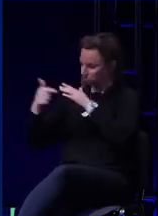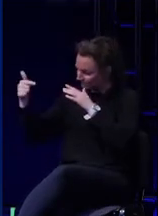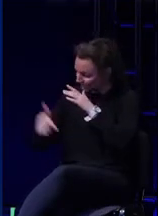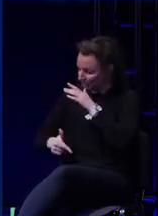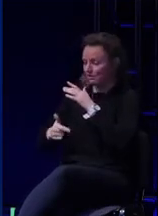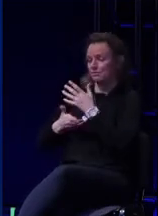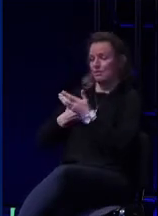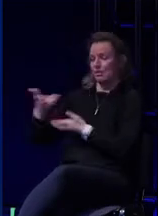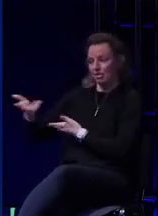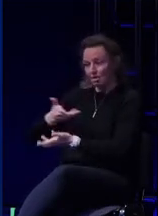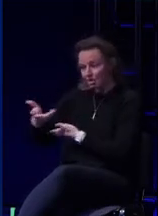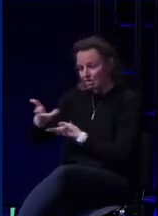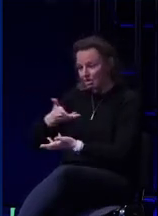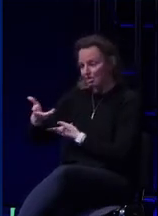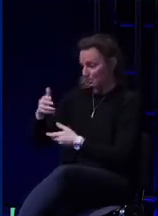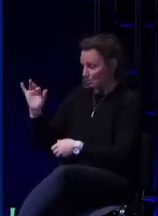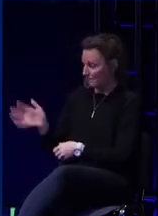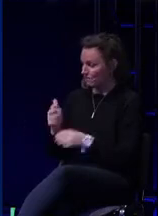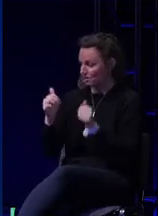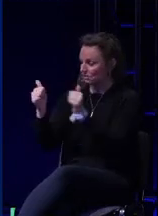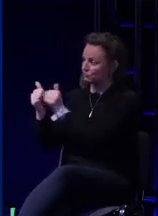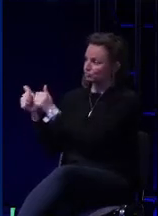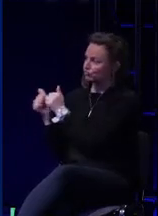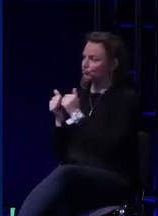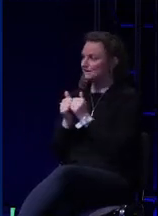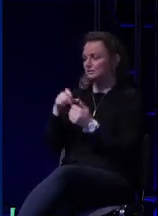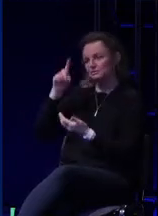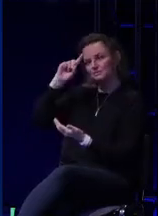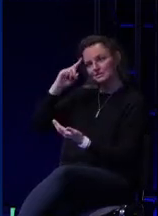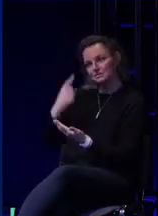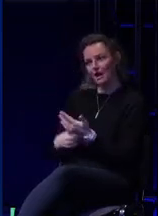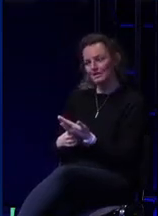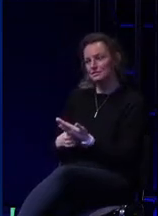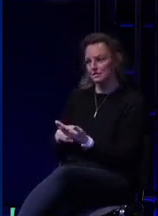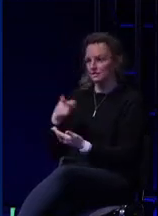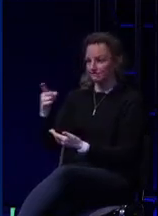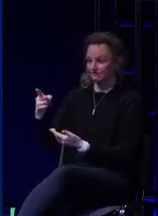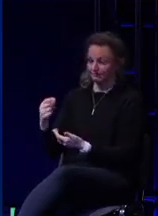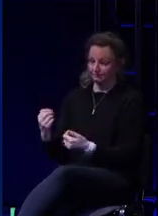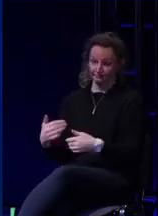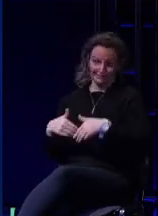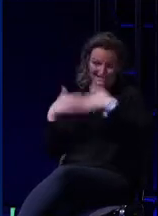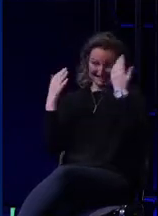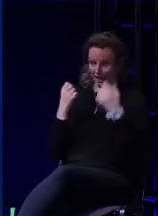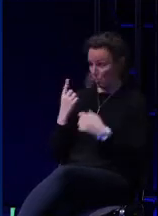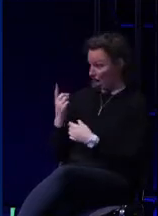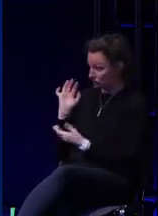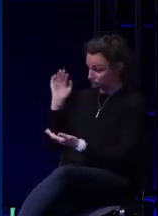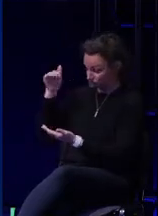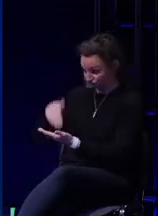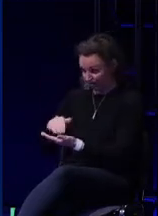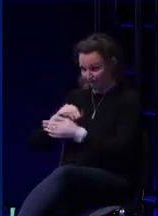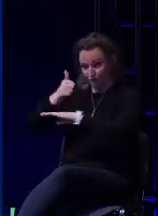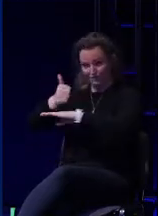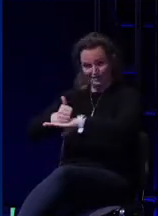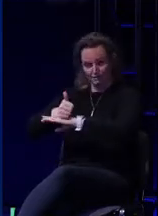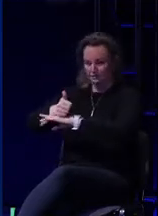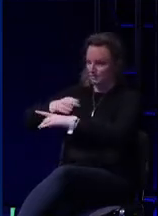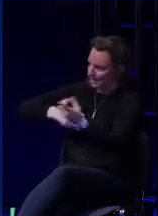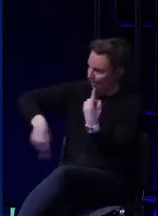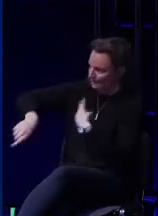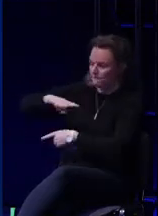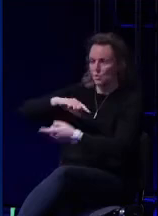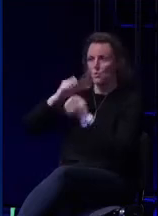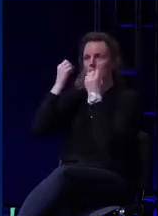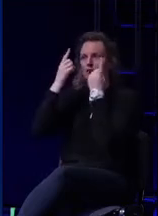and we've all decided this is everybody's. By the time we get to day one, everybody understands what our